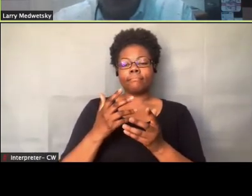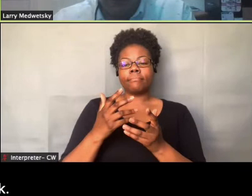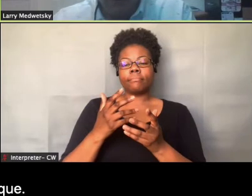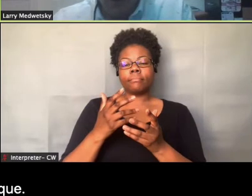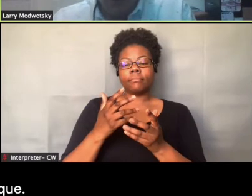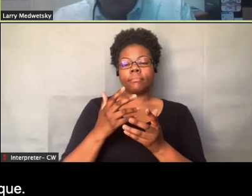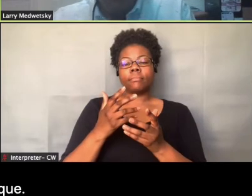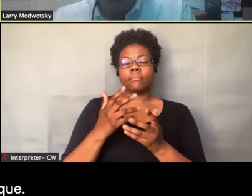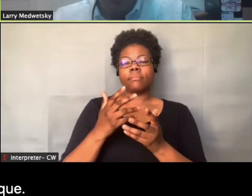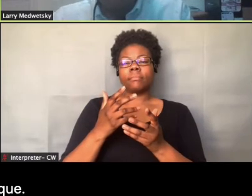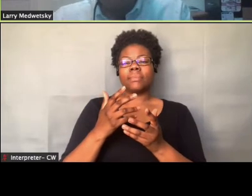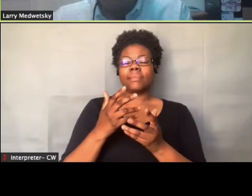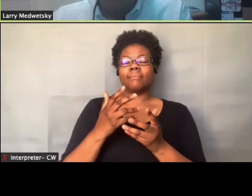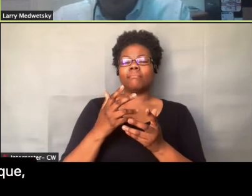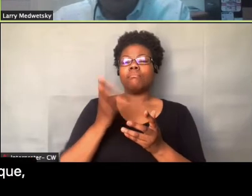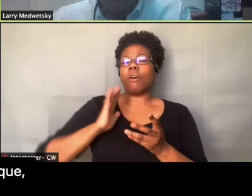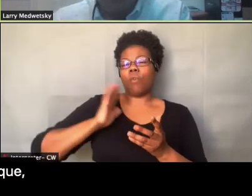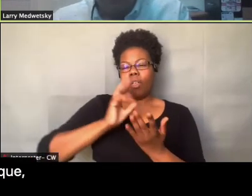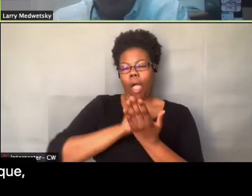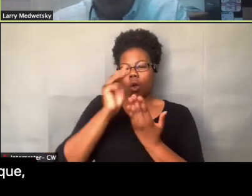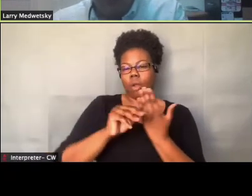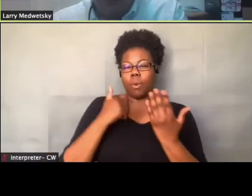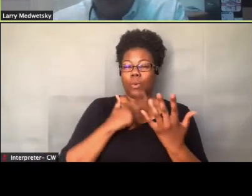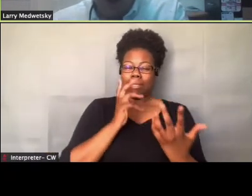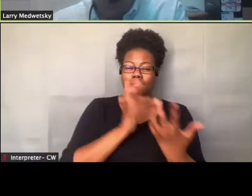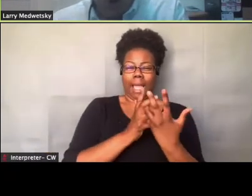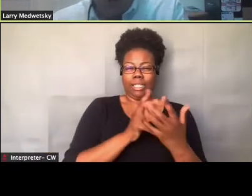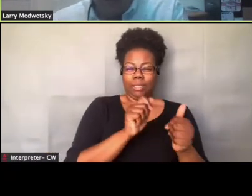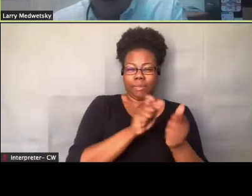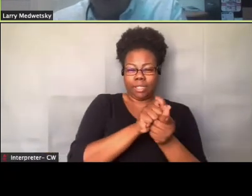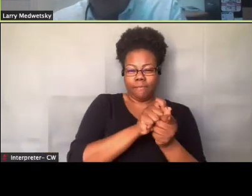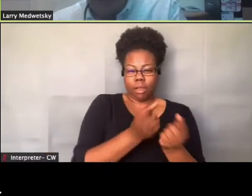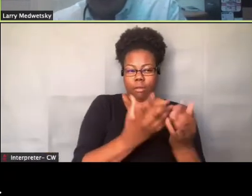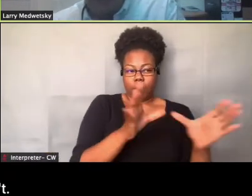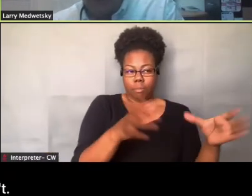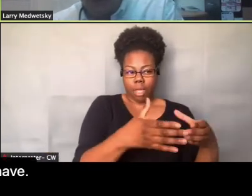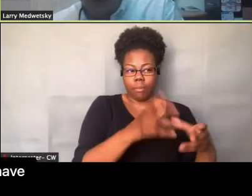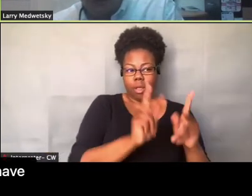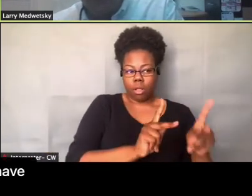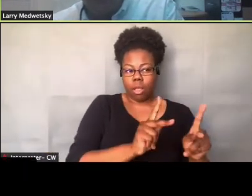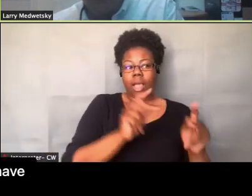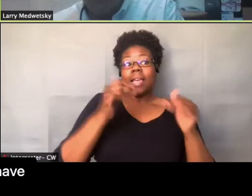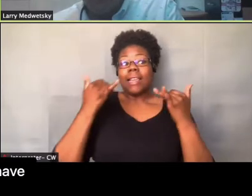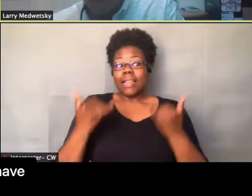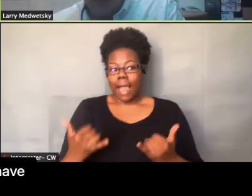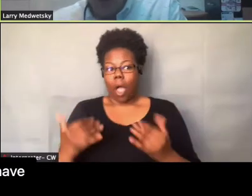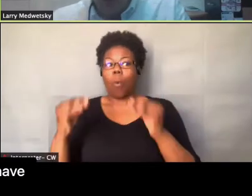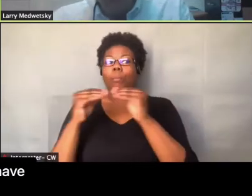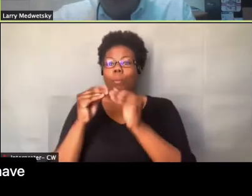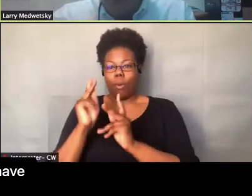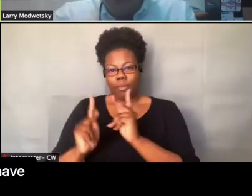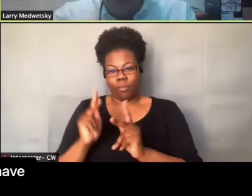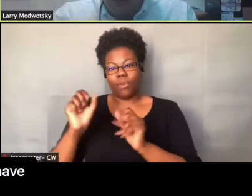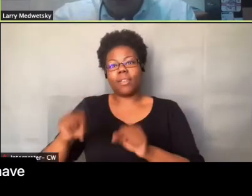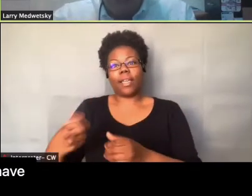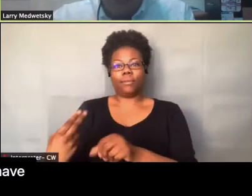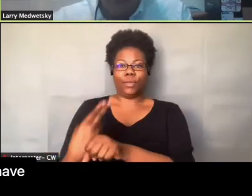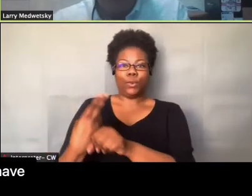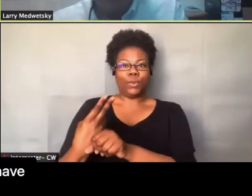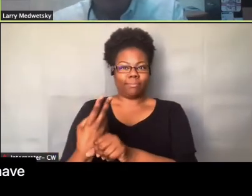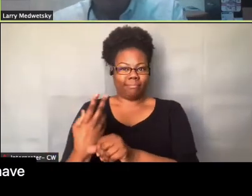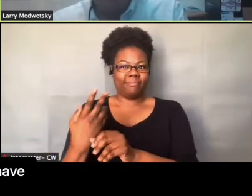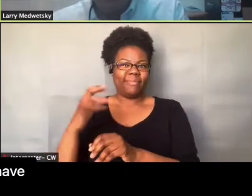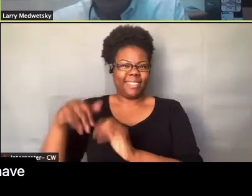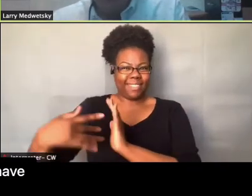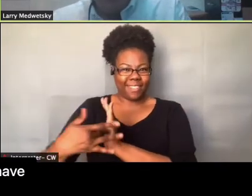technique. But also, I just wanted to mention that we now have individuals, rather than using